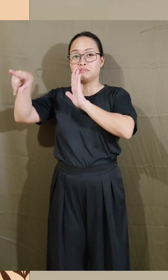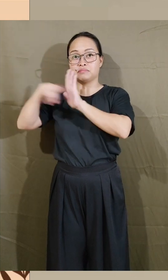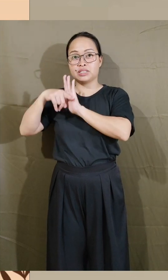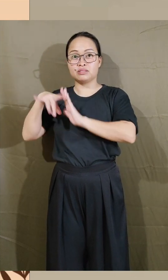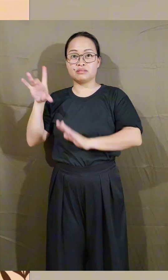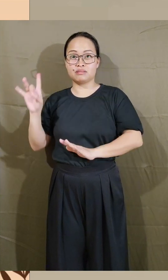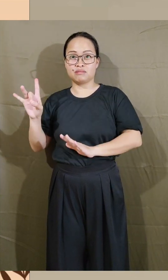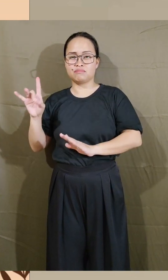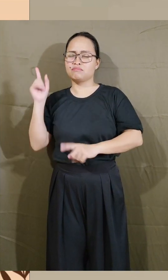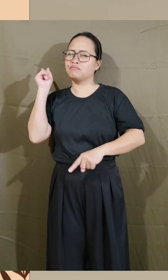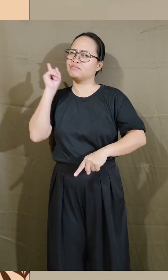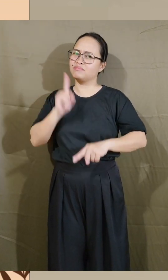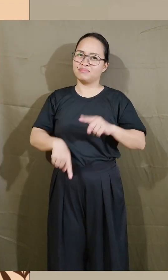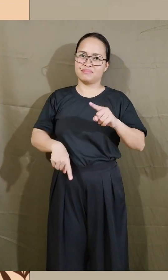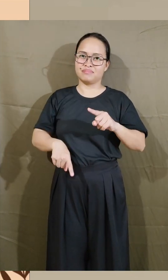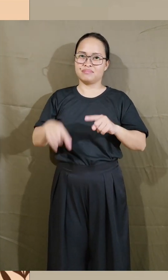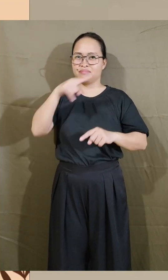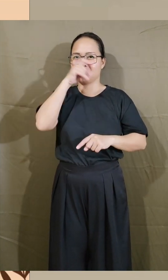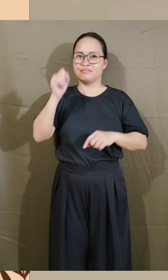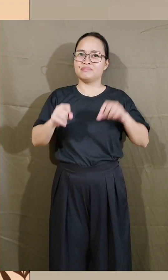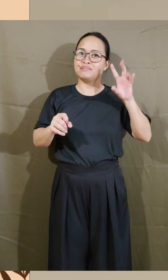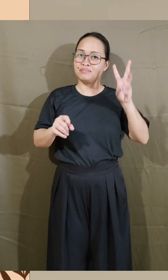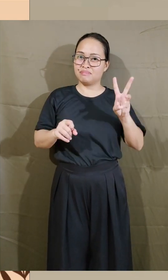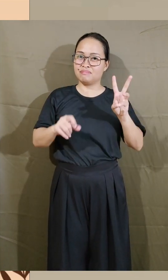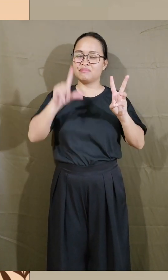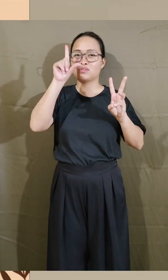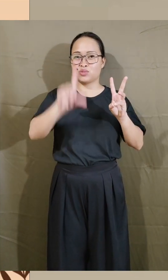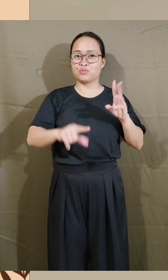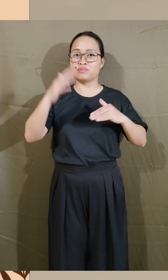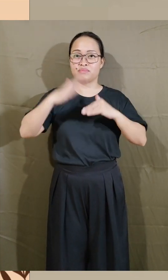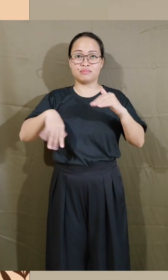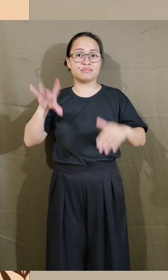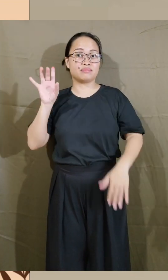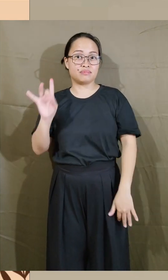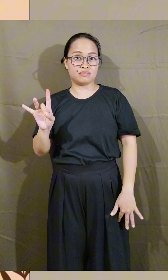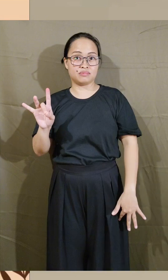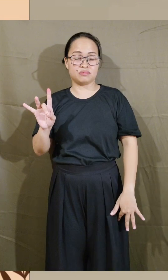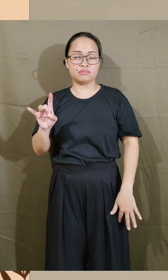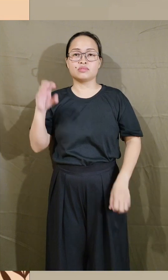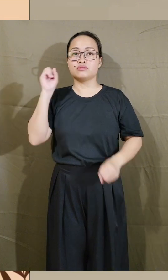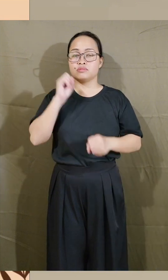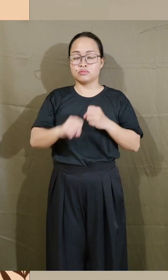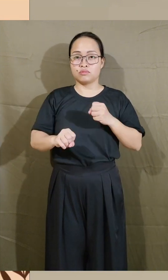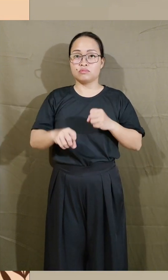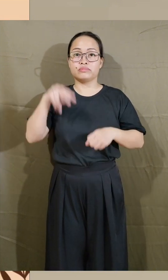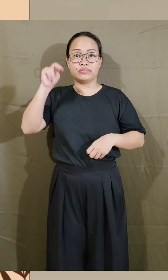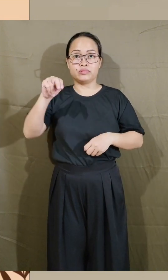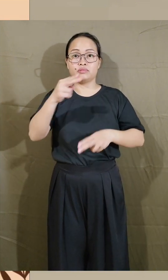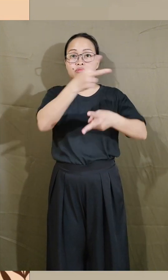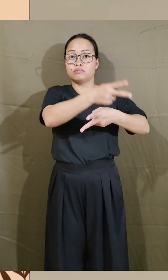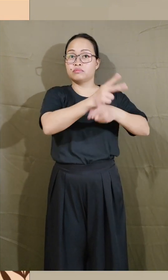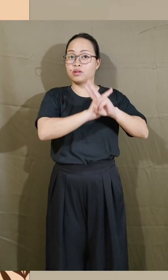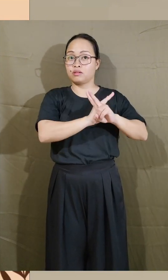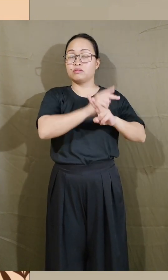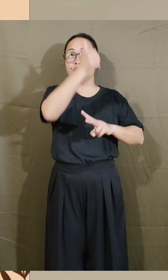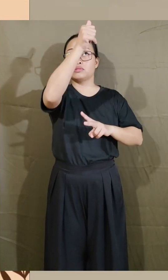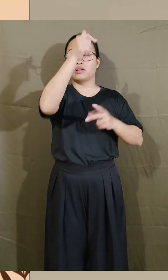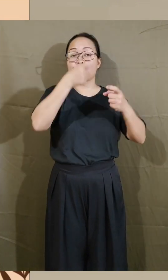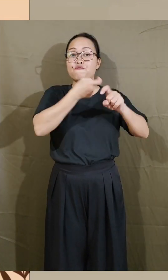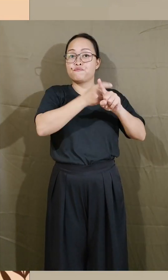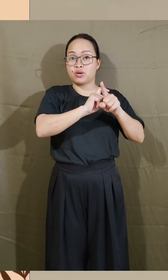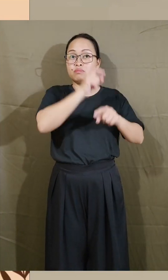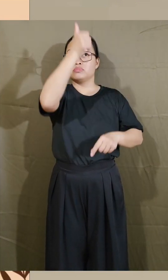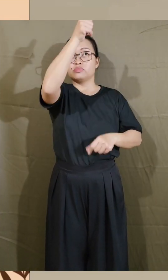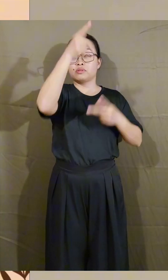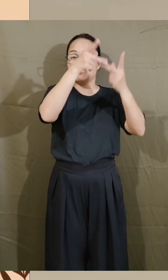8 is not possible since 6 is lesser than 8. Now we need to borrow 10 from tens